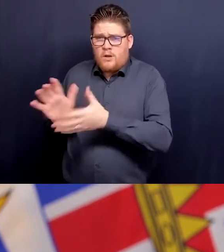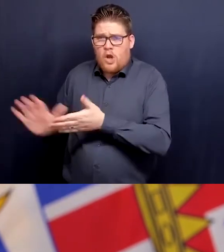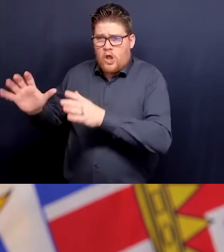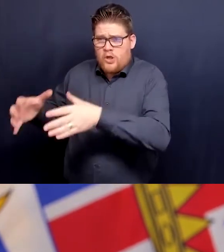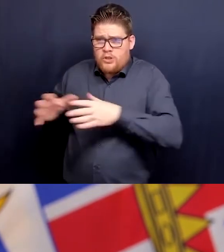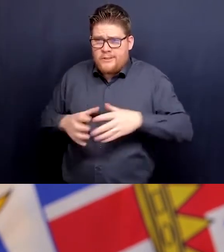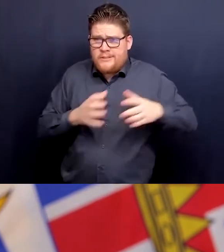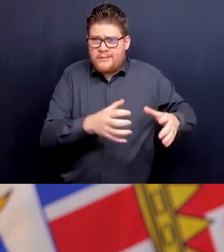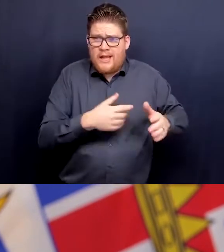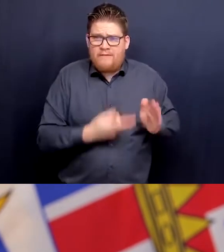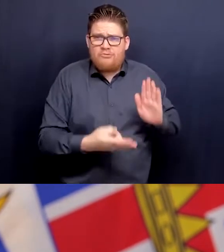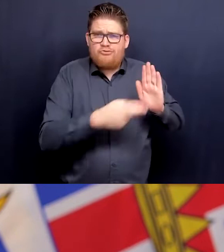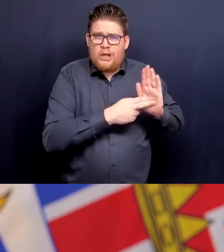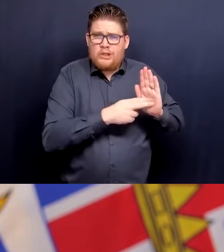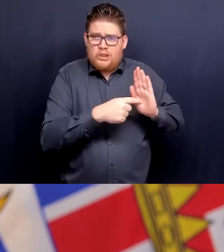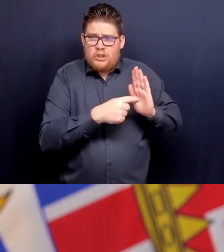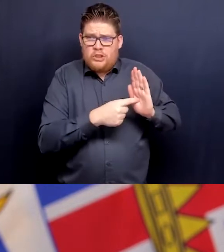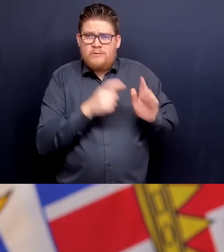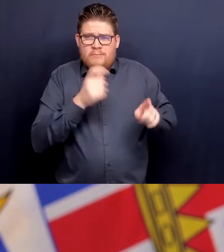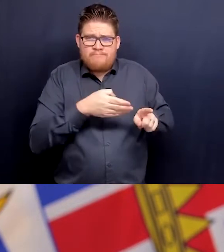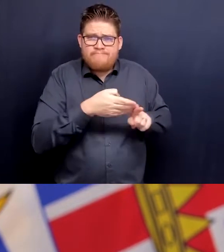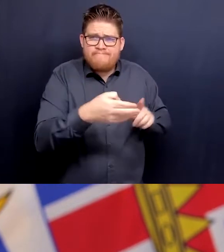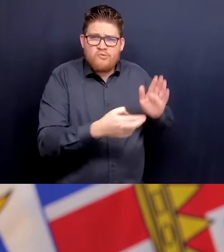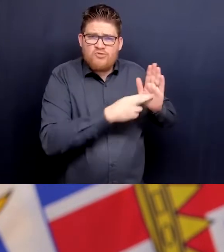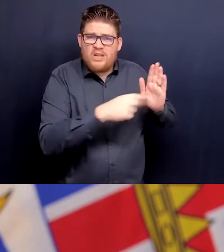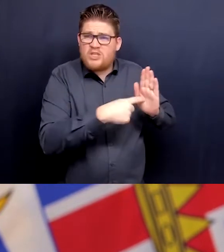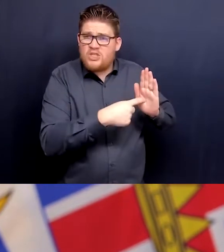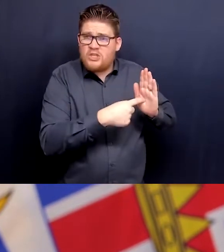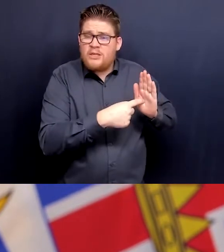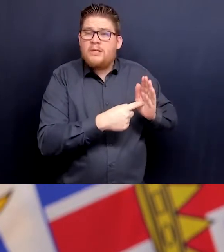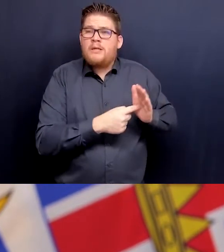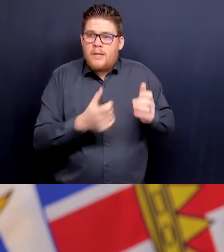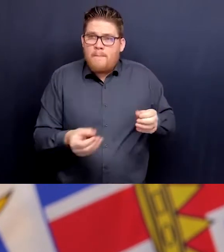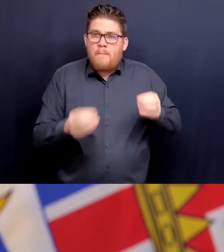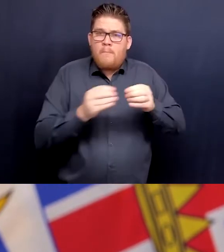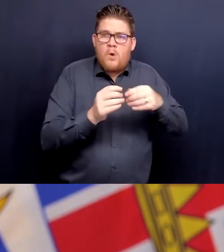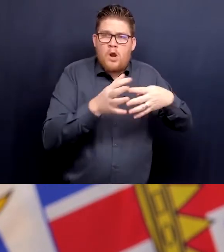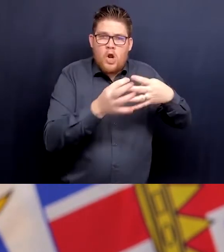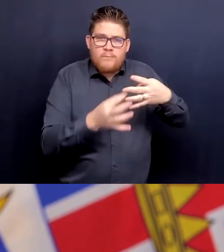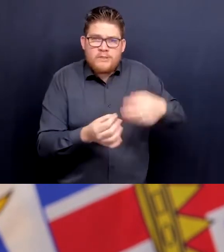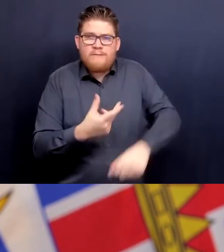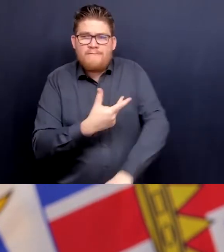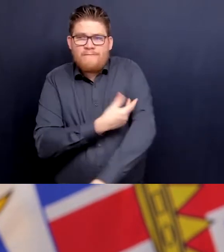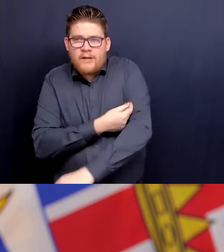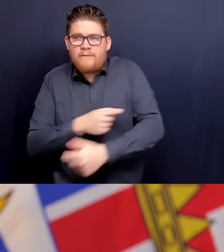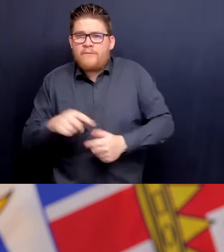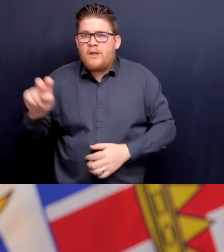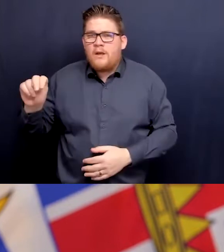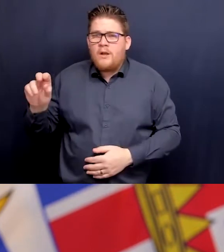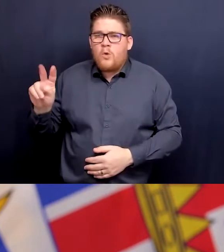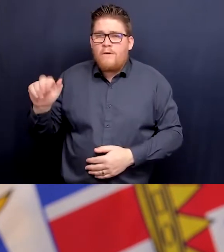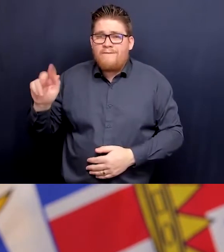And just to be clear, these options like Novavax and the Medicago, the protein subunit vaccines, are available for